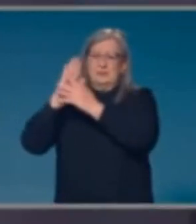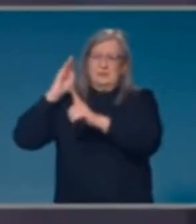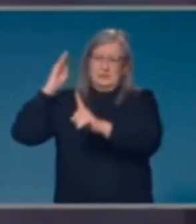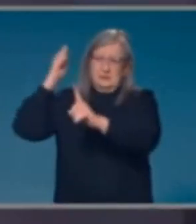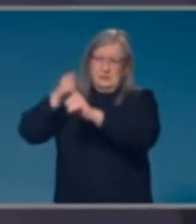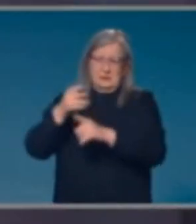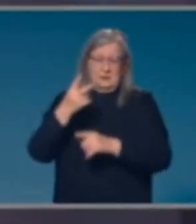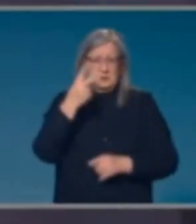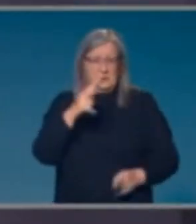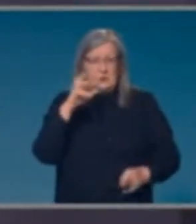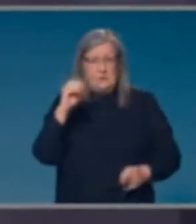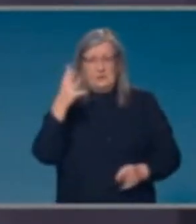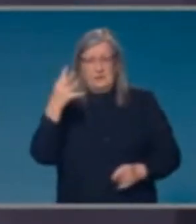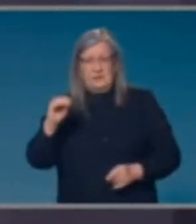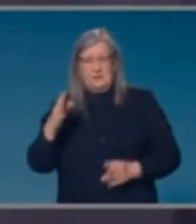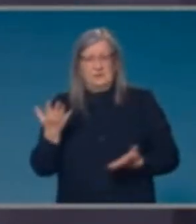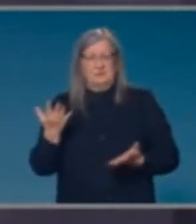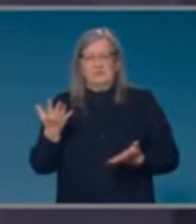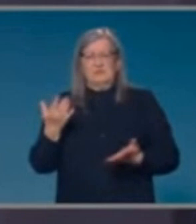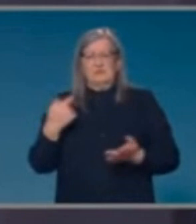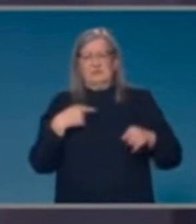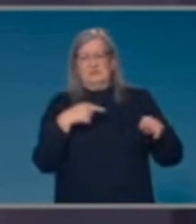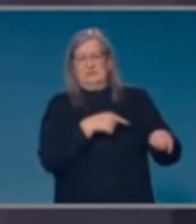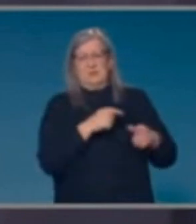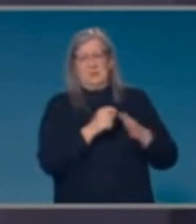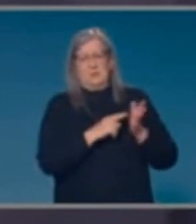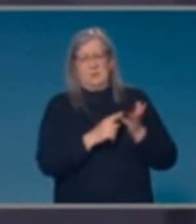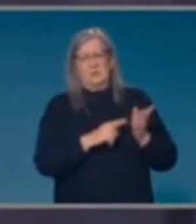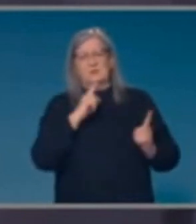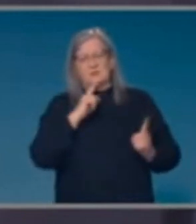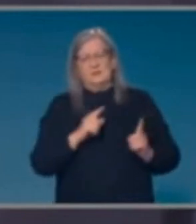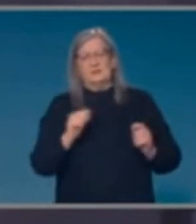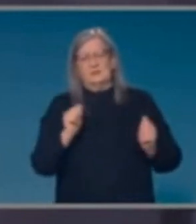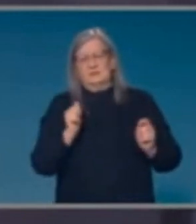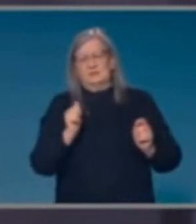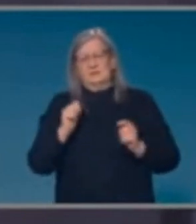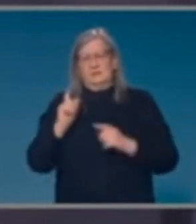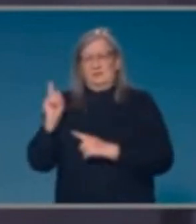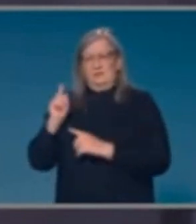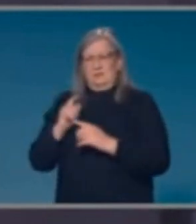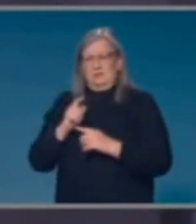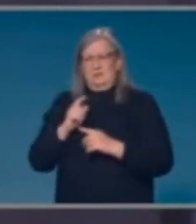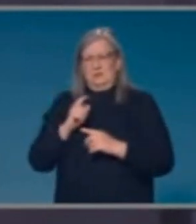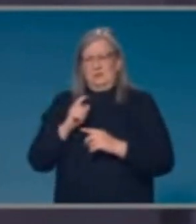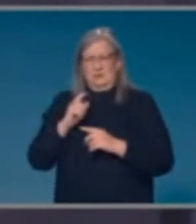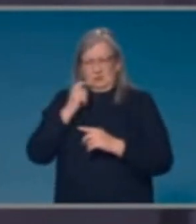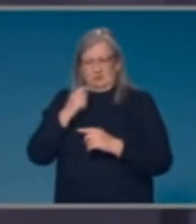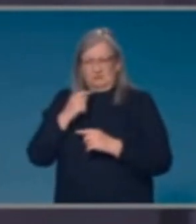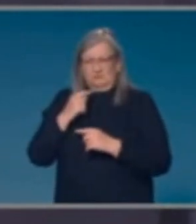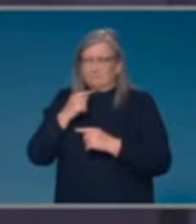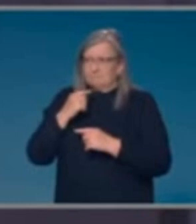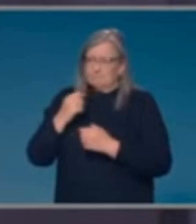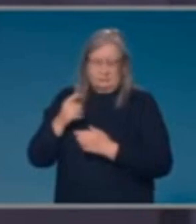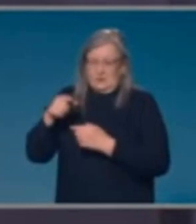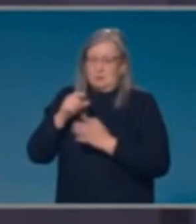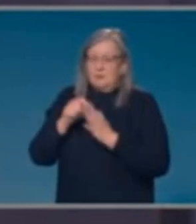decisions that government will be making and taking to Glasgow later this month. I will say that climate change is real.